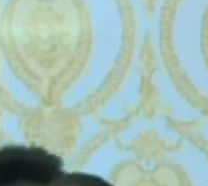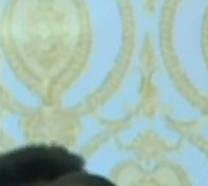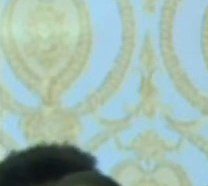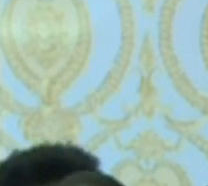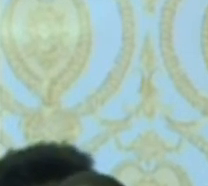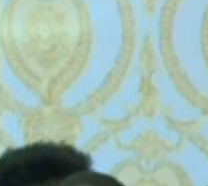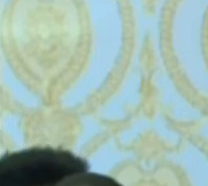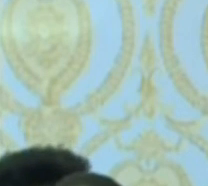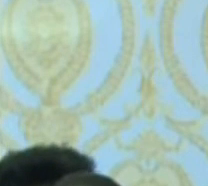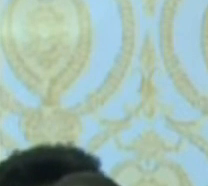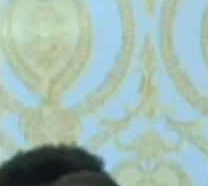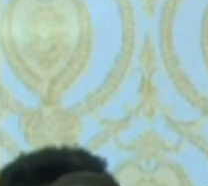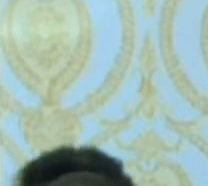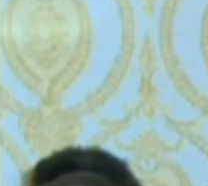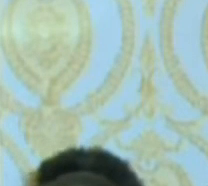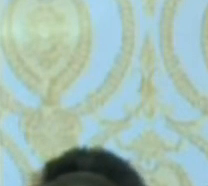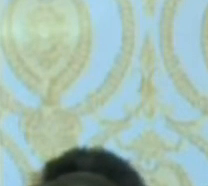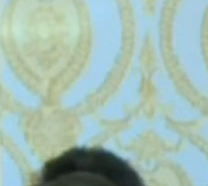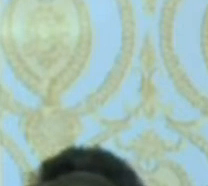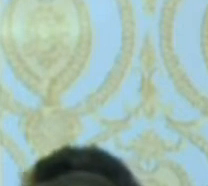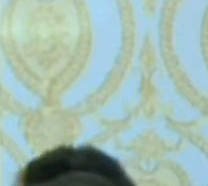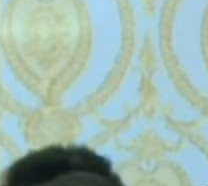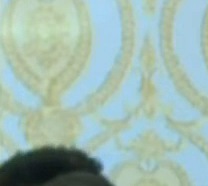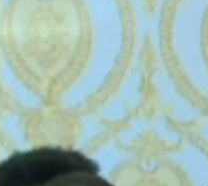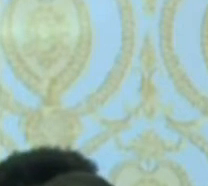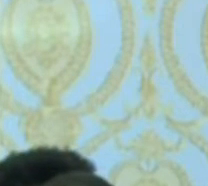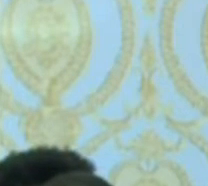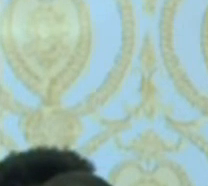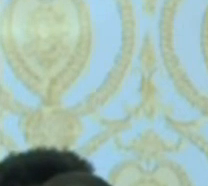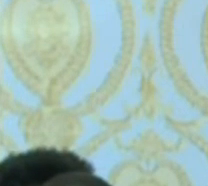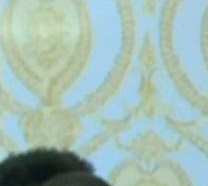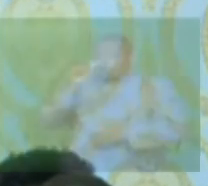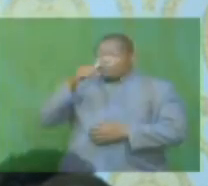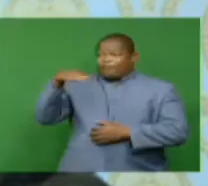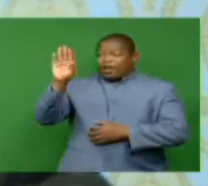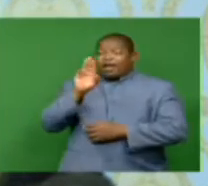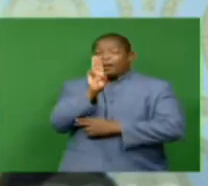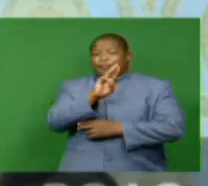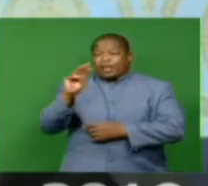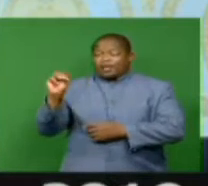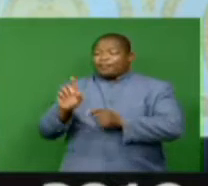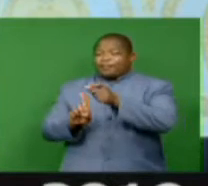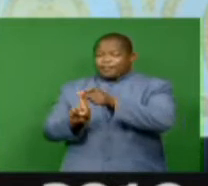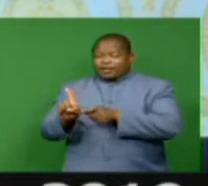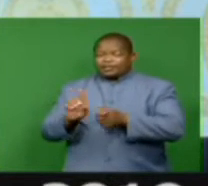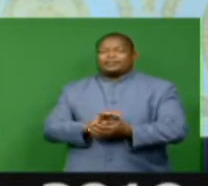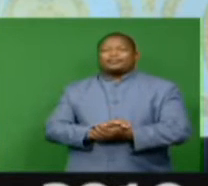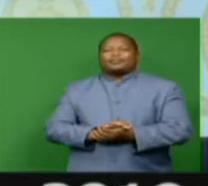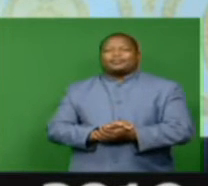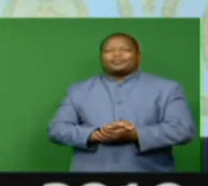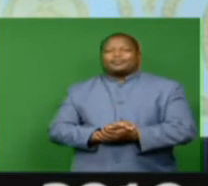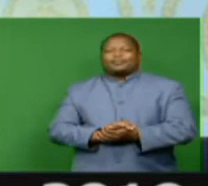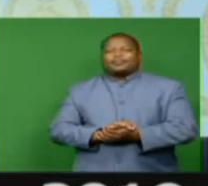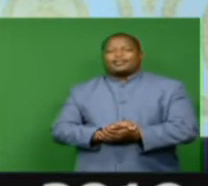of Ethiopia and a member of Board of Directors of AE Trade Group,